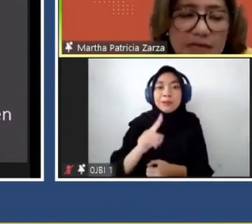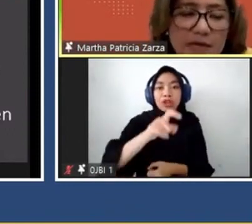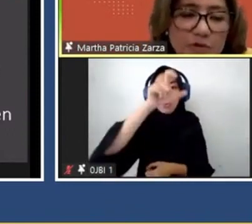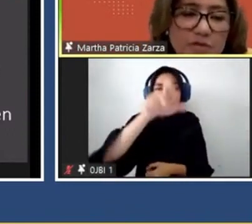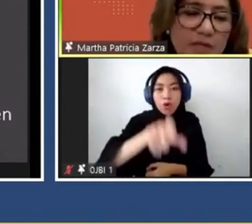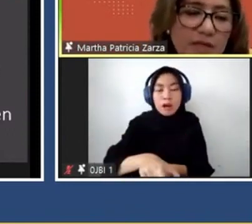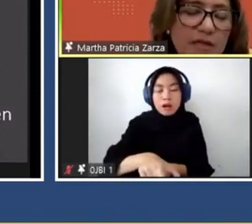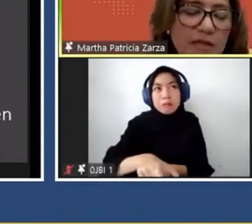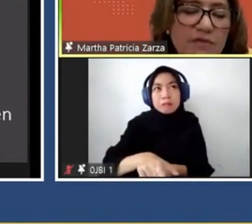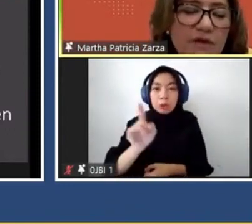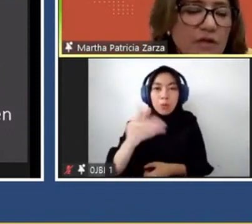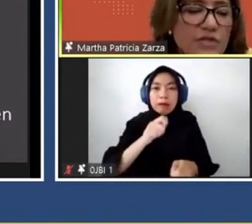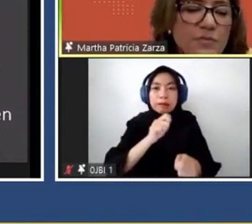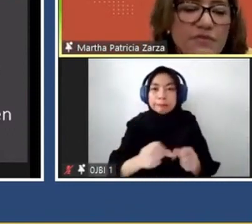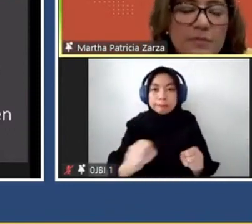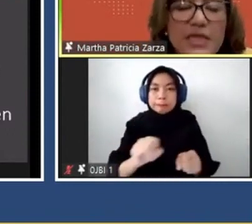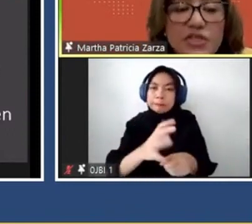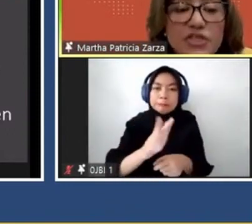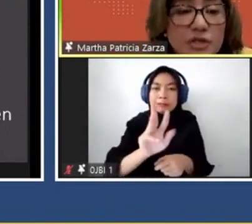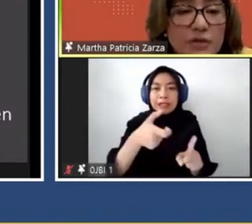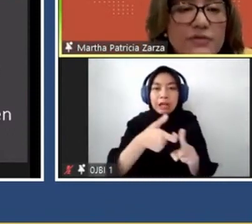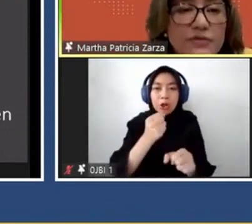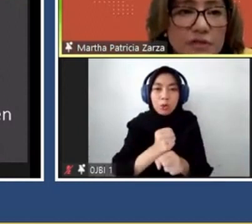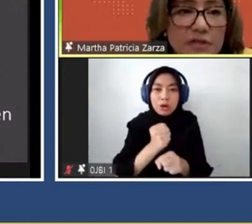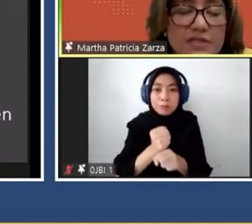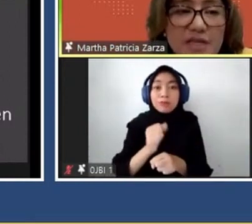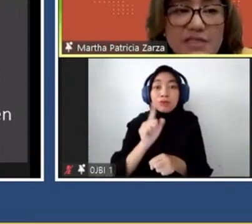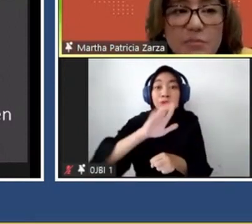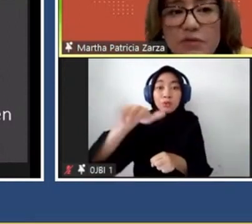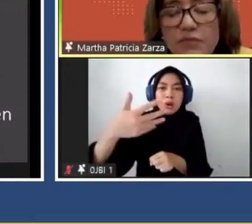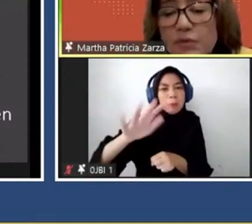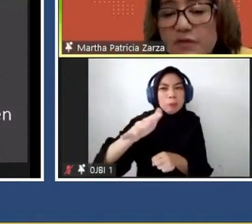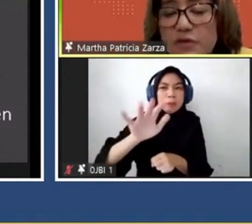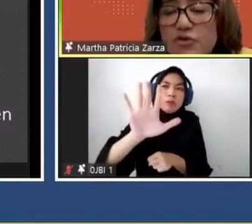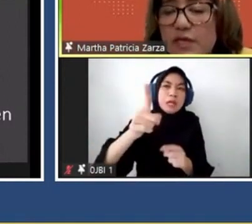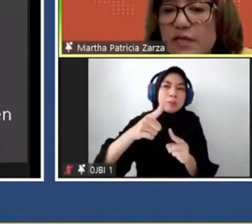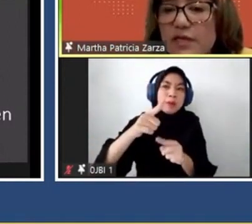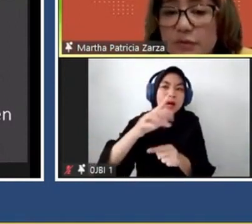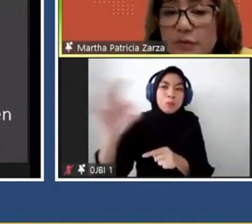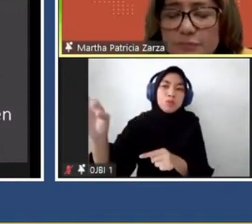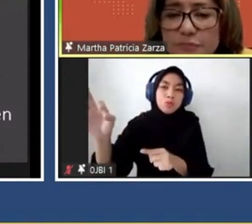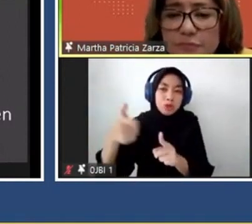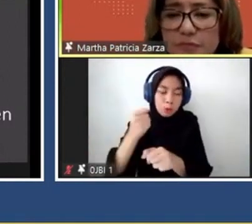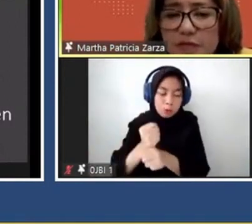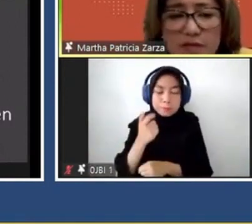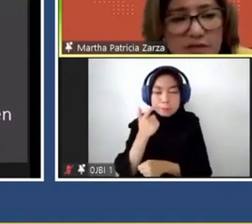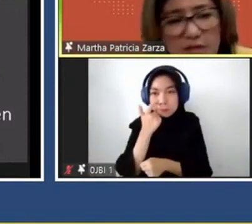would imply approximately 5 tons per family each year. So that's the amount of wood that they usually